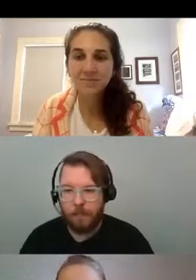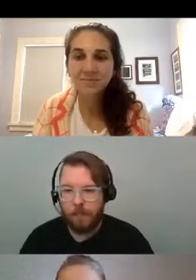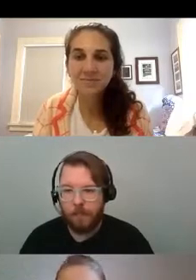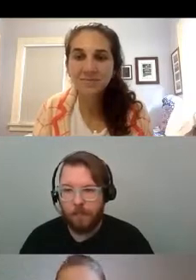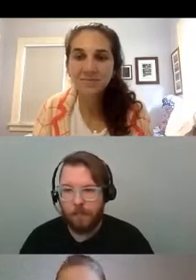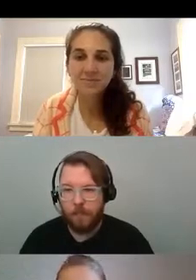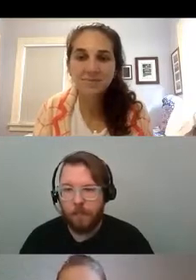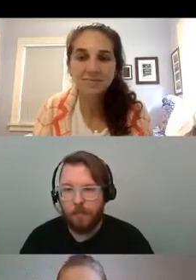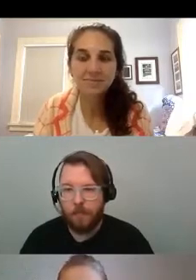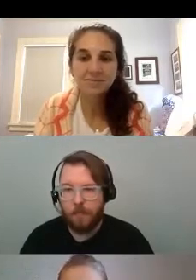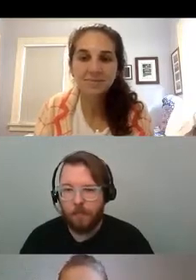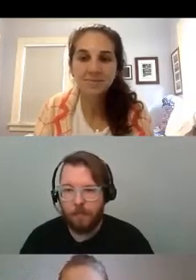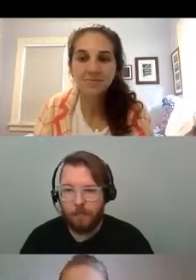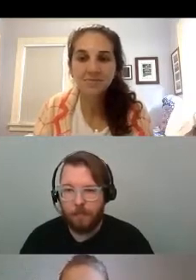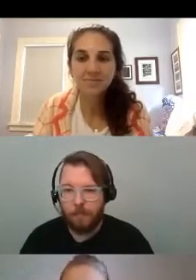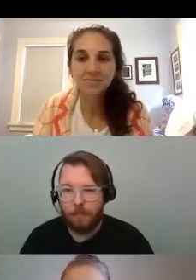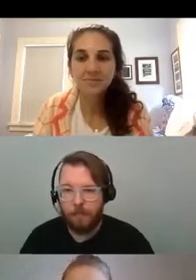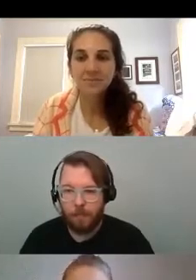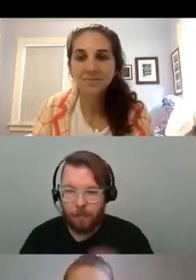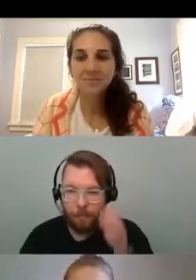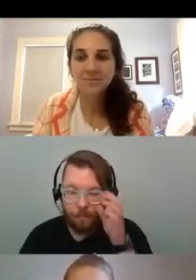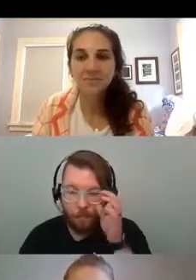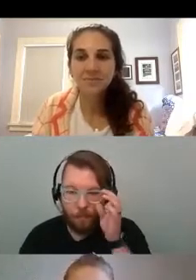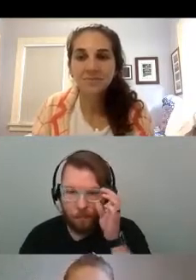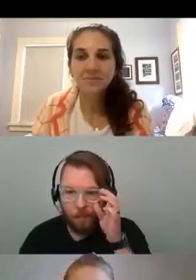Doc, which has our script.